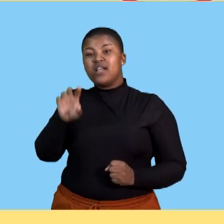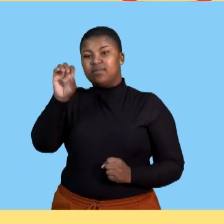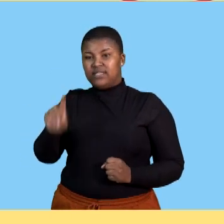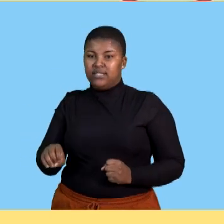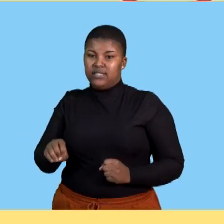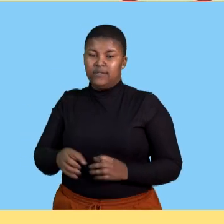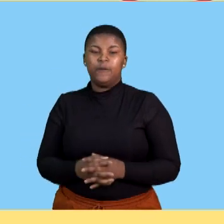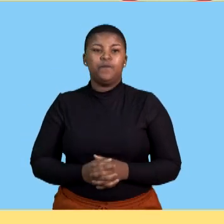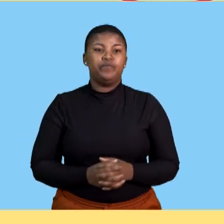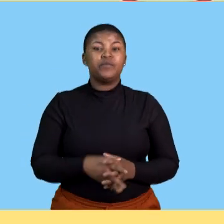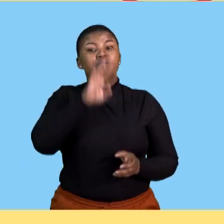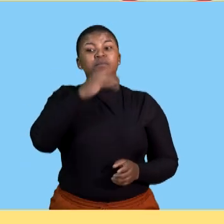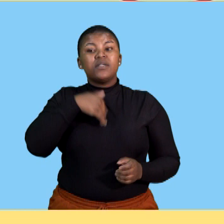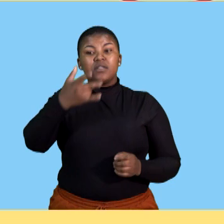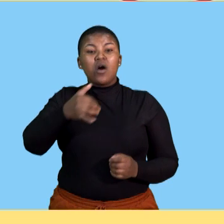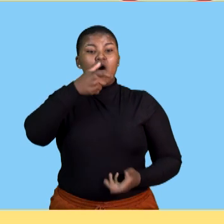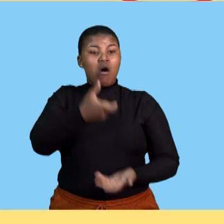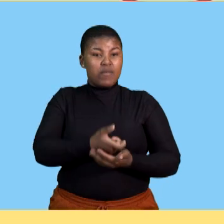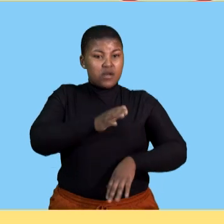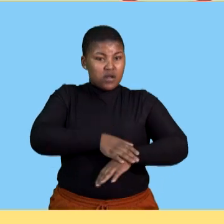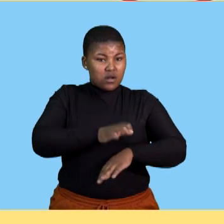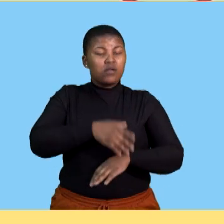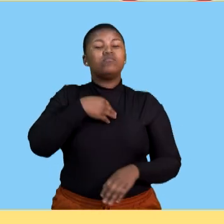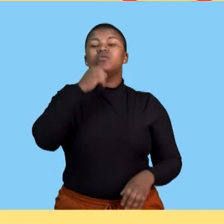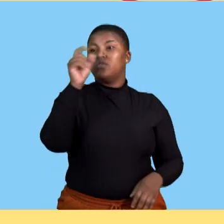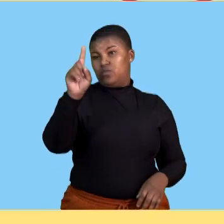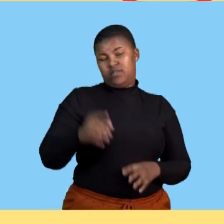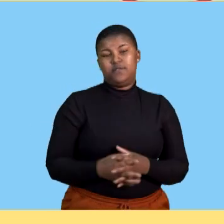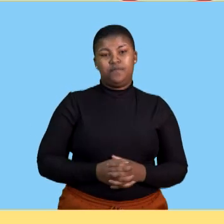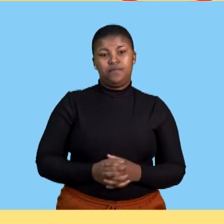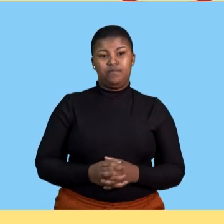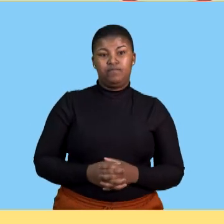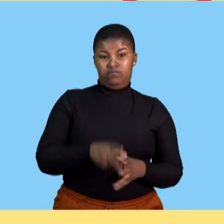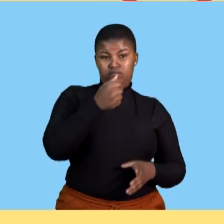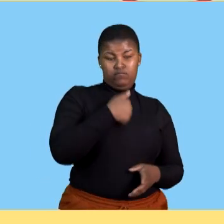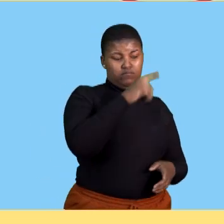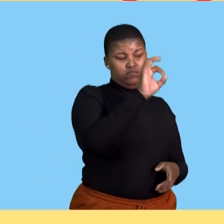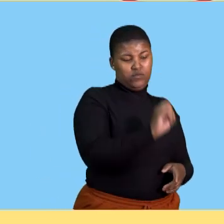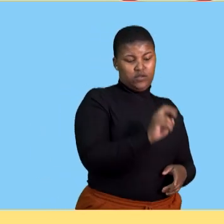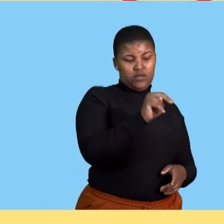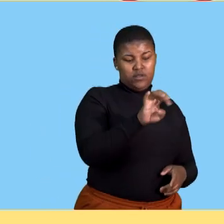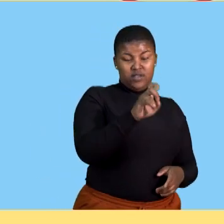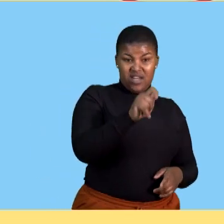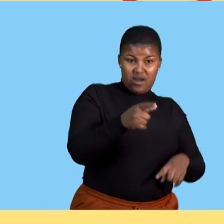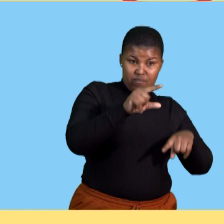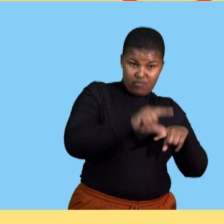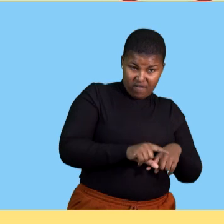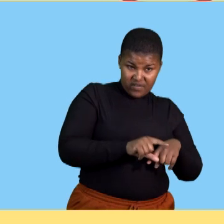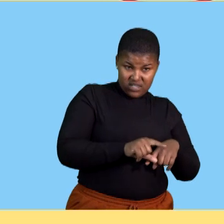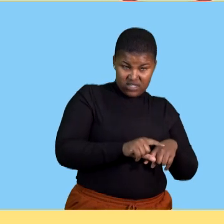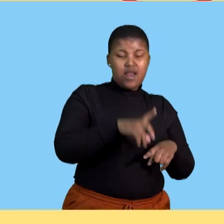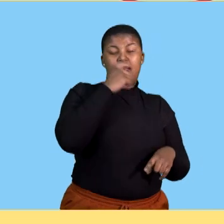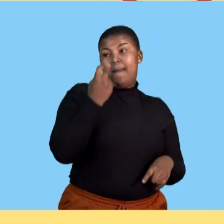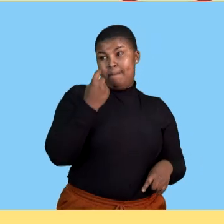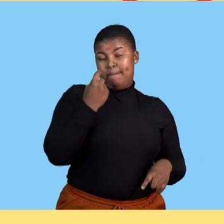8.1%. So when I'm commenting, I would then say, my percentage net profit, this is the